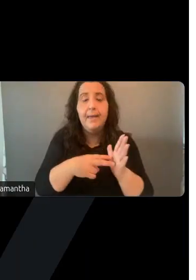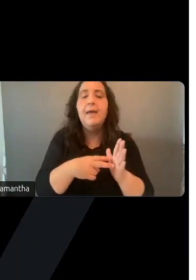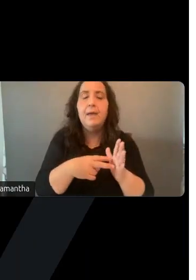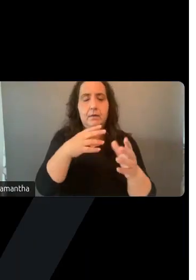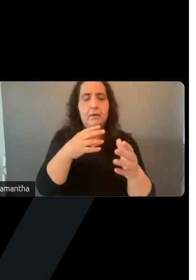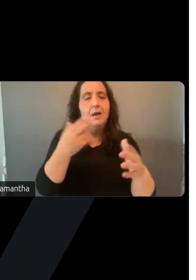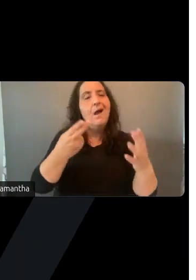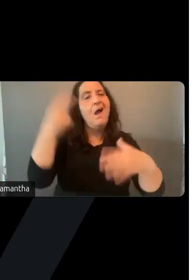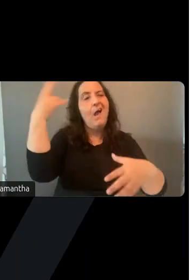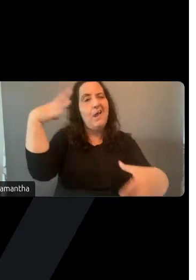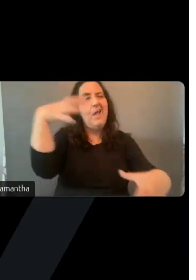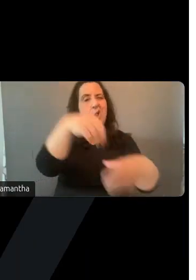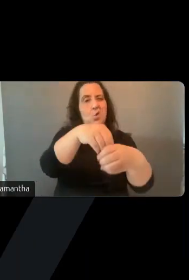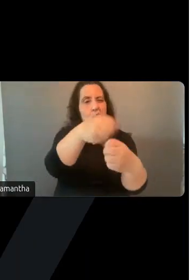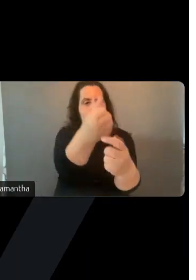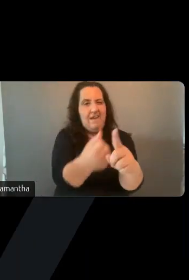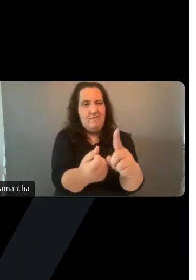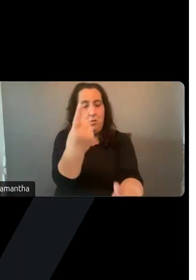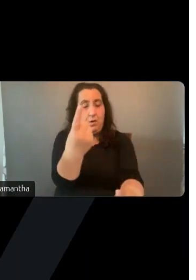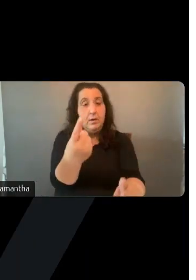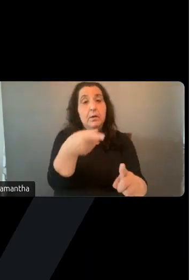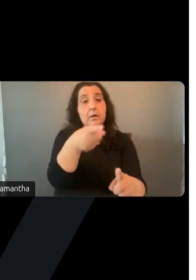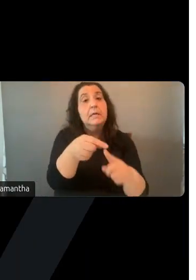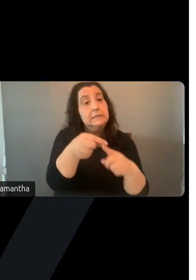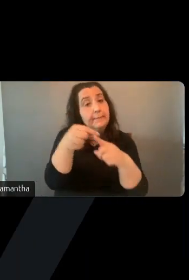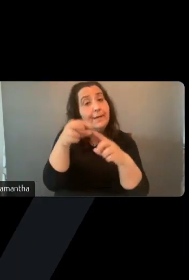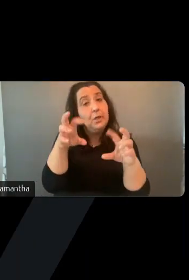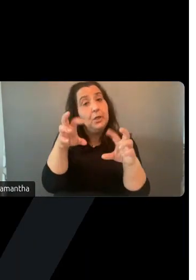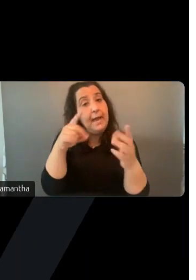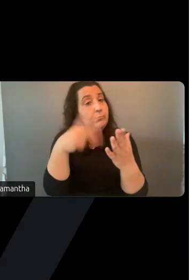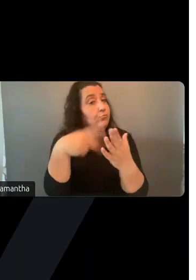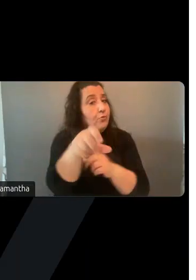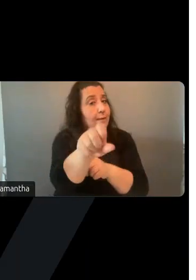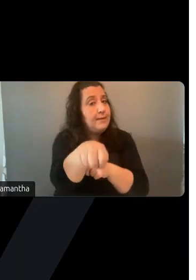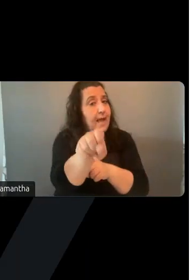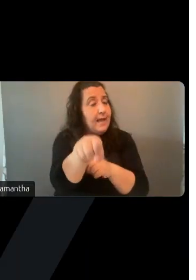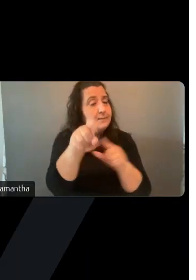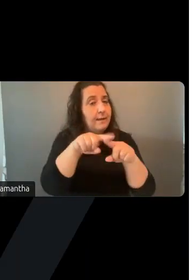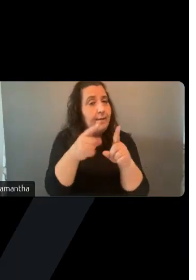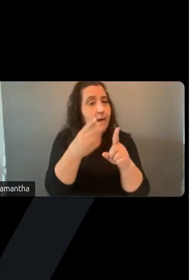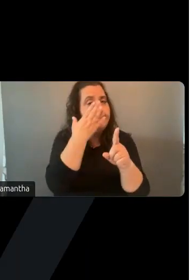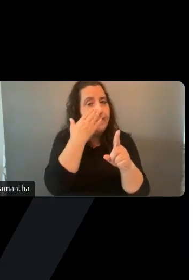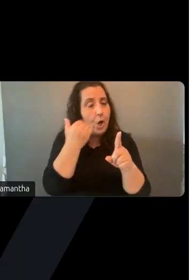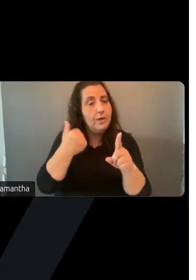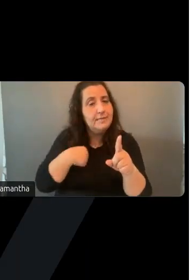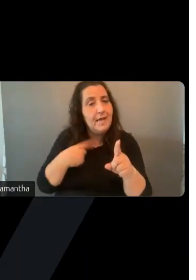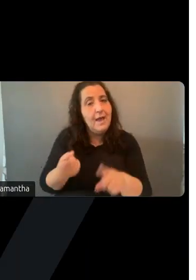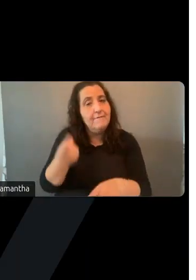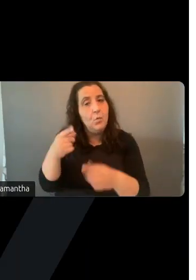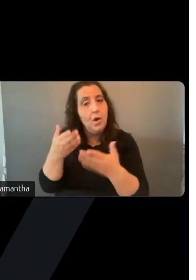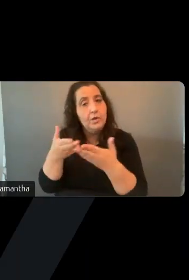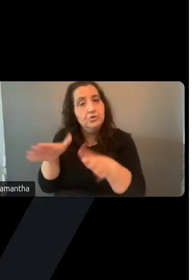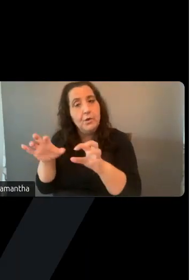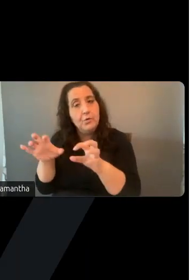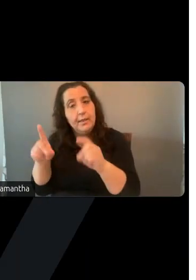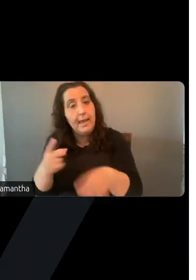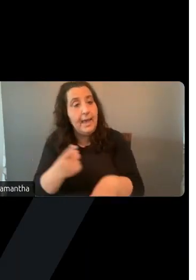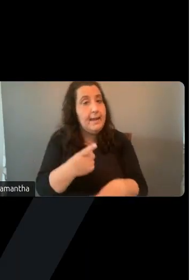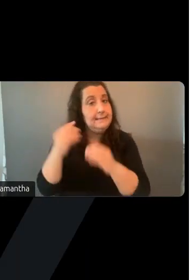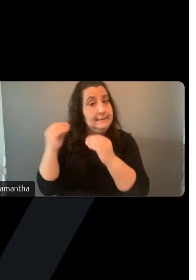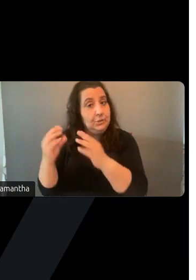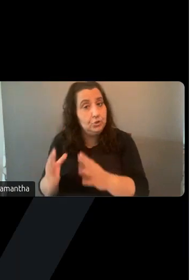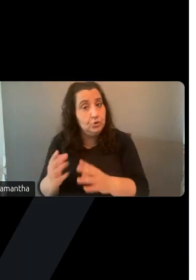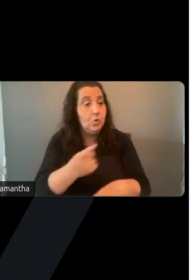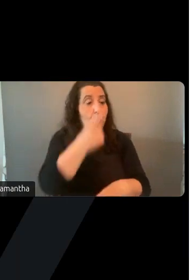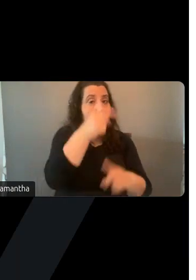inclusive. So it is a special education program, but because it's paired with one general ed and one special education